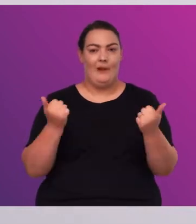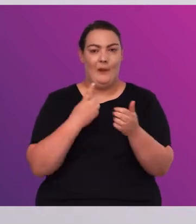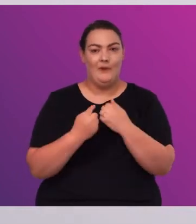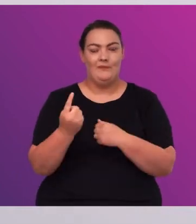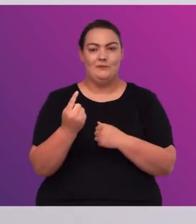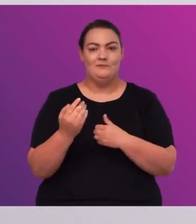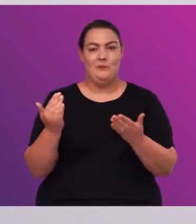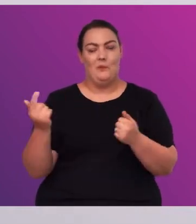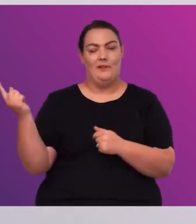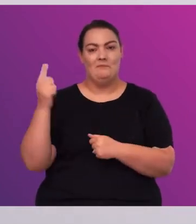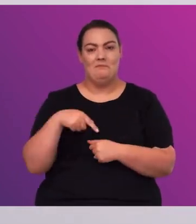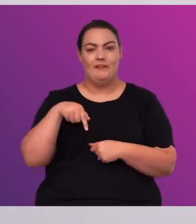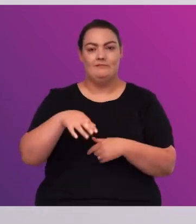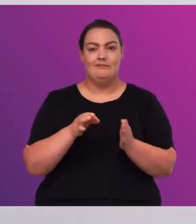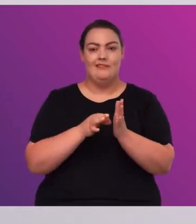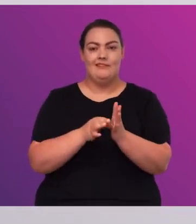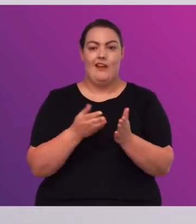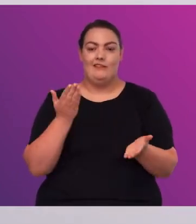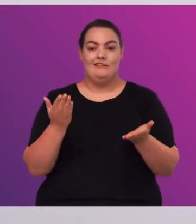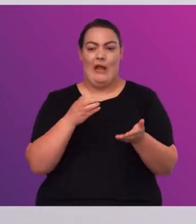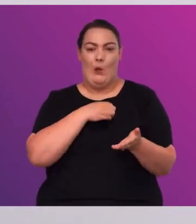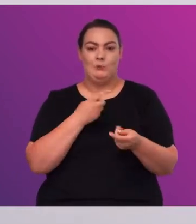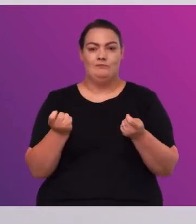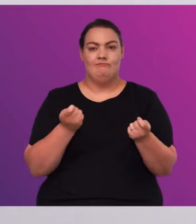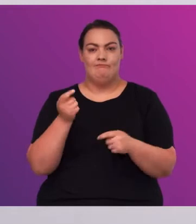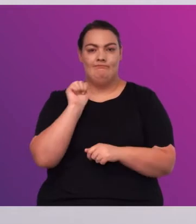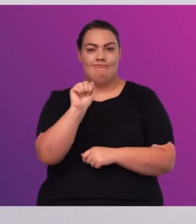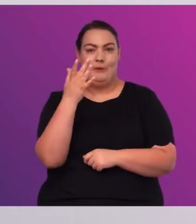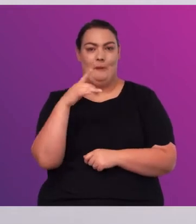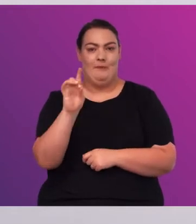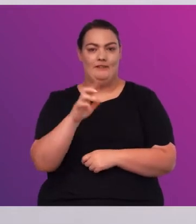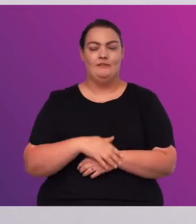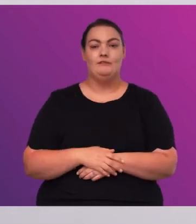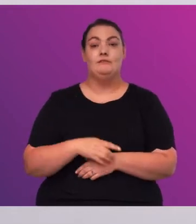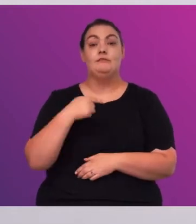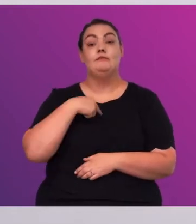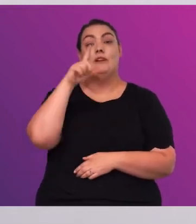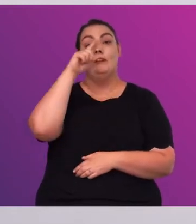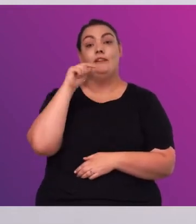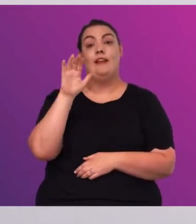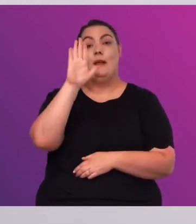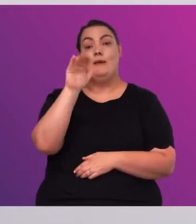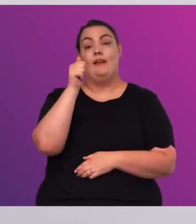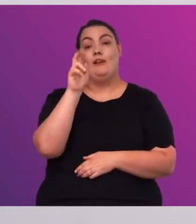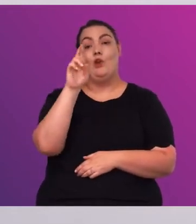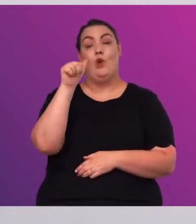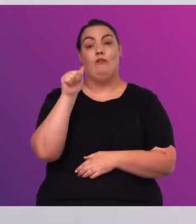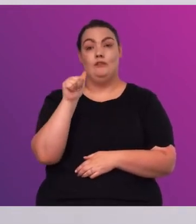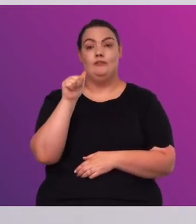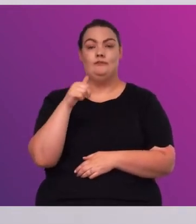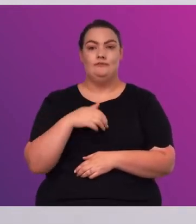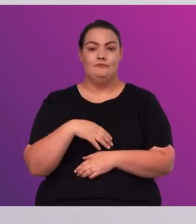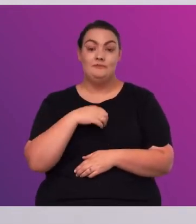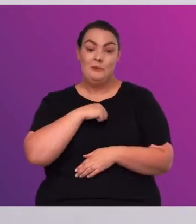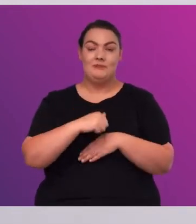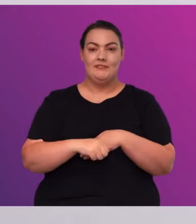Hi everyone, and welcome back to our guide to help you manage your banking. My name is Laura, and